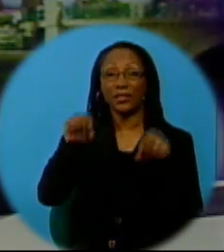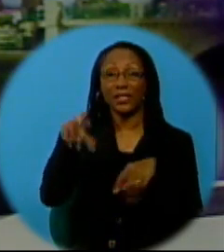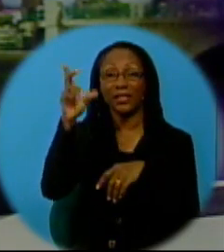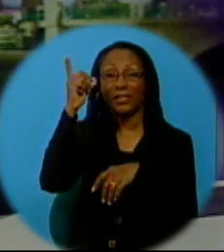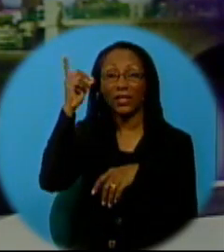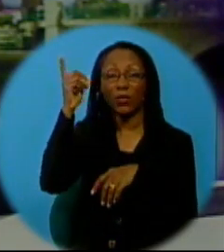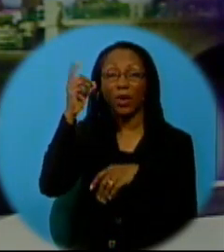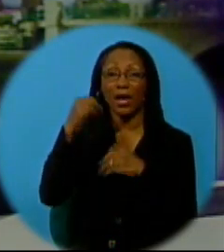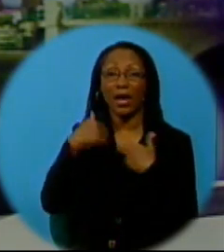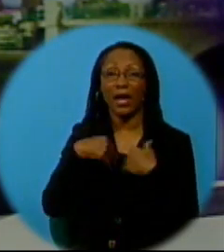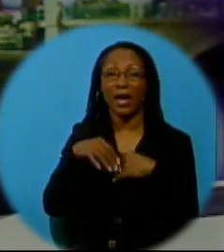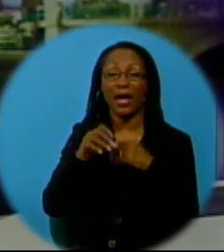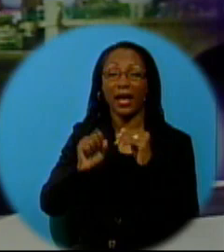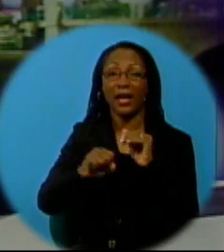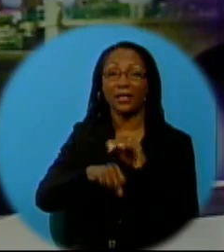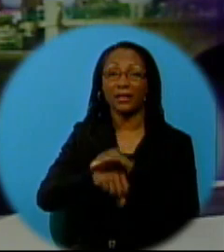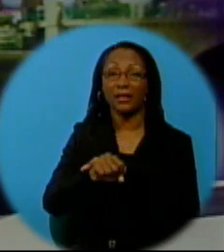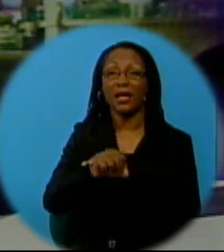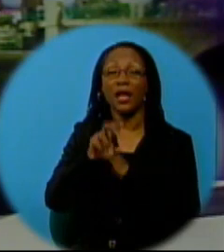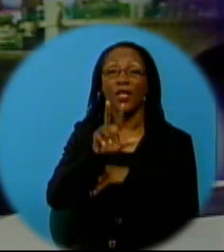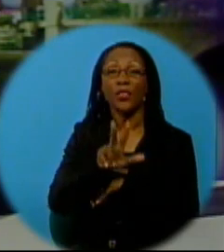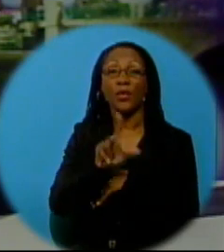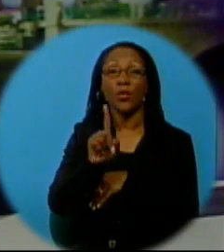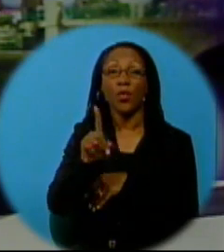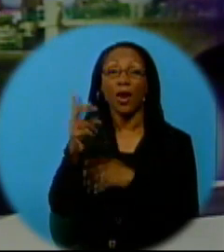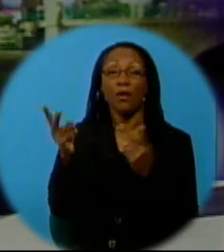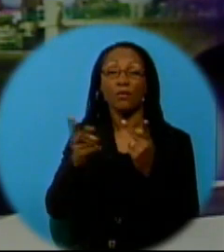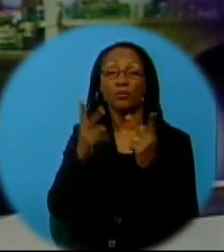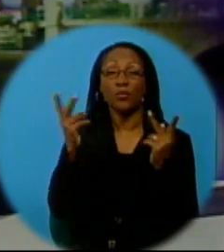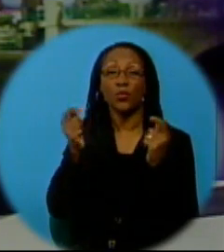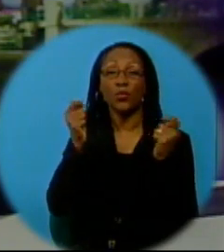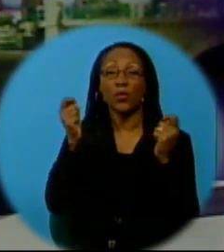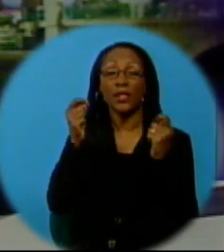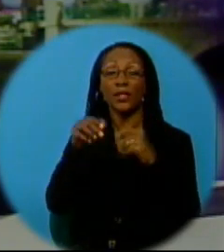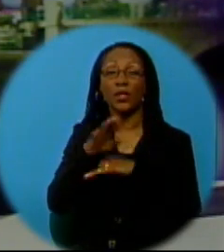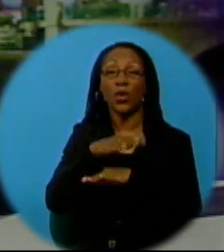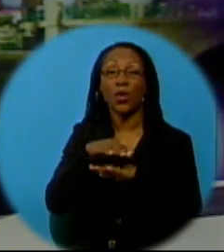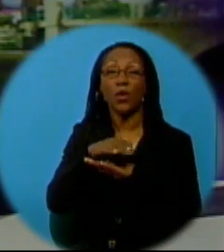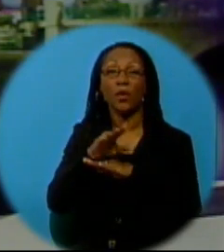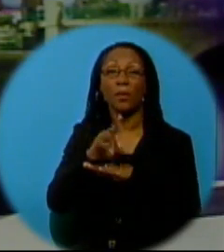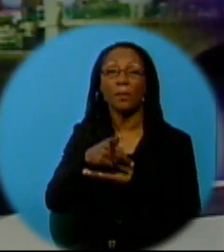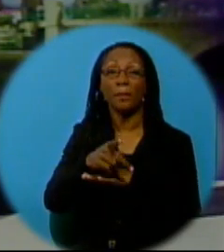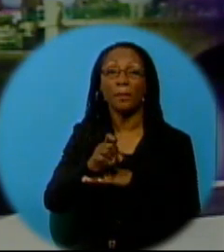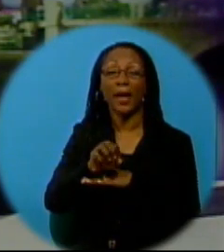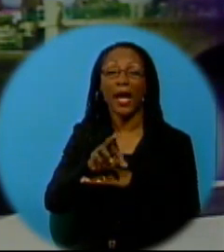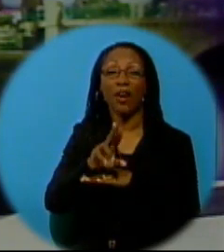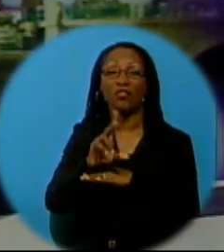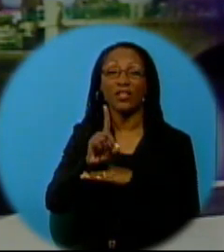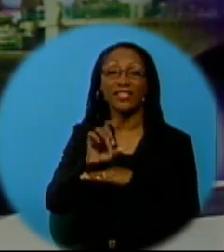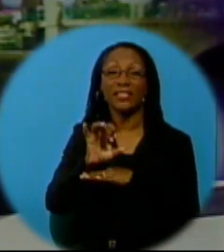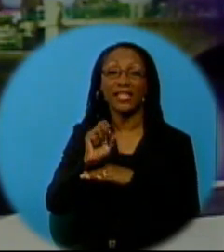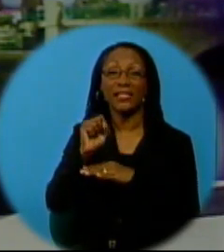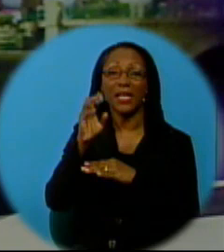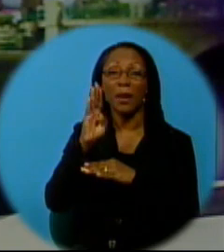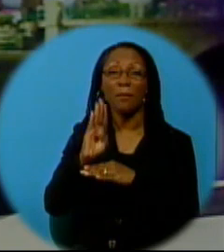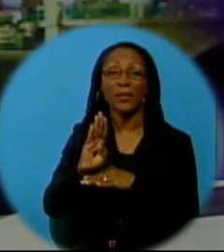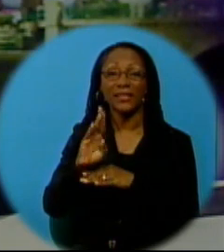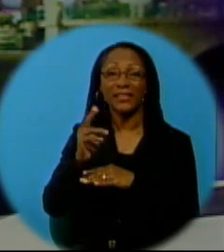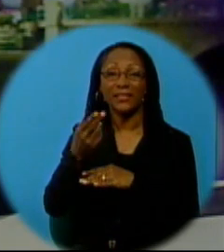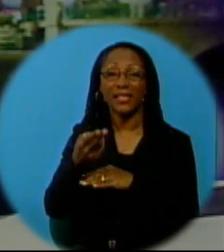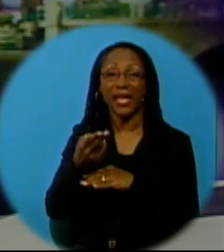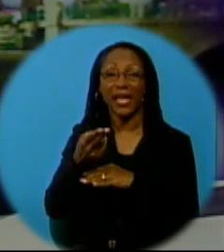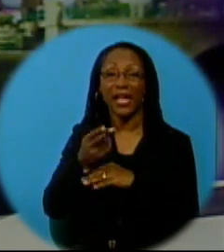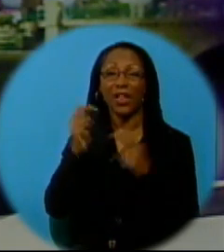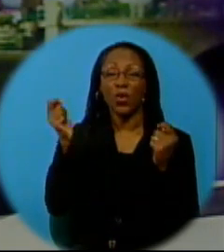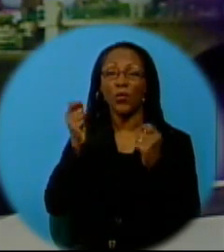Griffith gave Gaul Hill the 3-1 victory over Paradise as they are a perfect 3-3. Britain's Hill beat Clayton's Colatonic Notre Dame